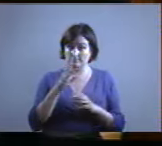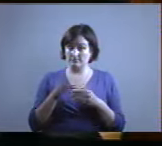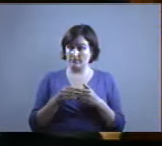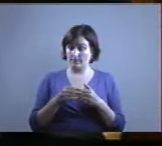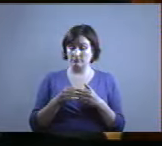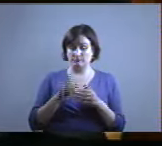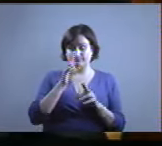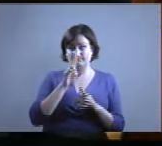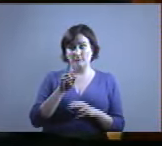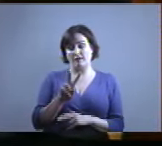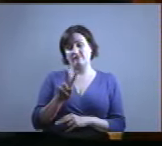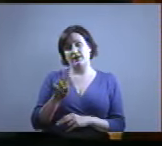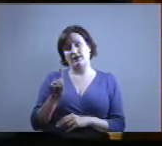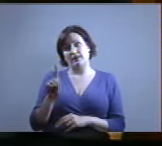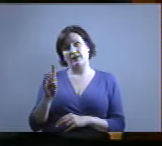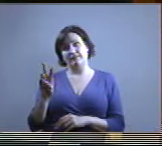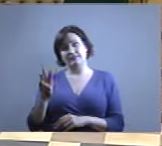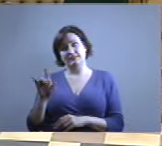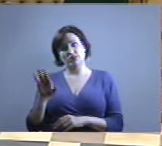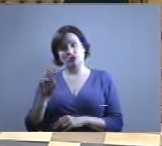der Westhuizen.